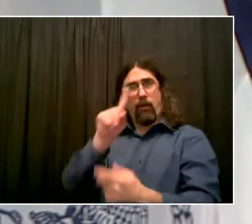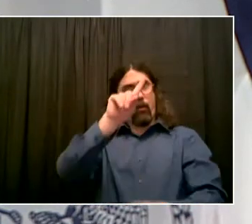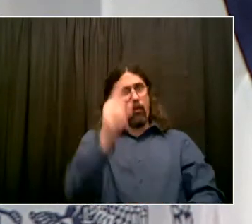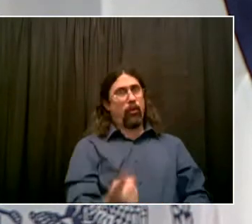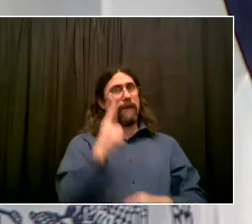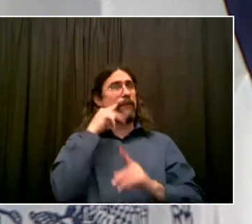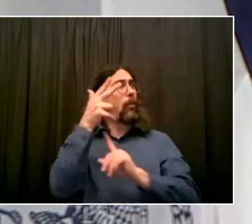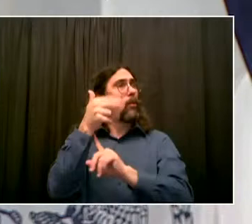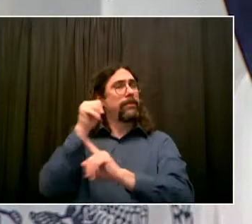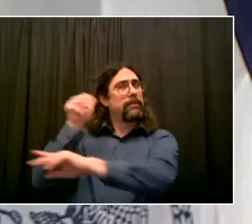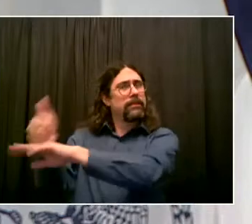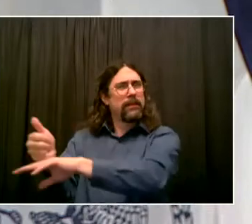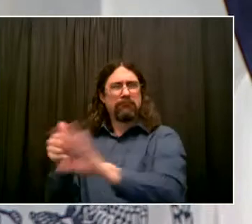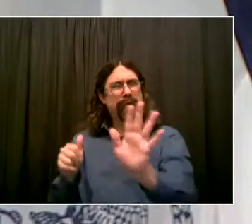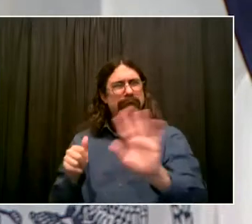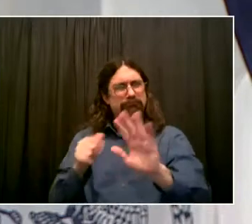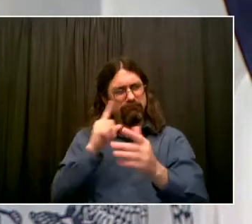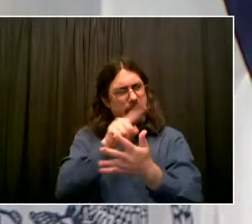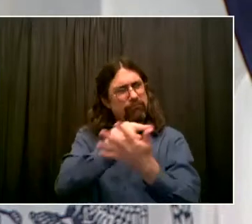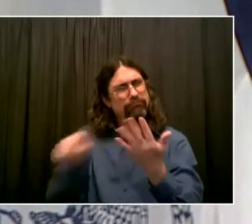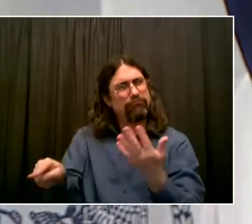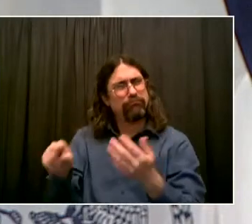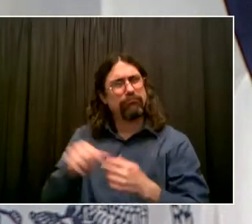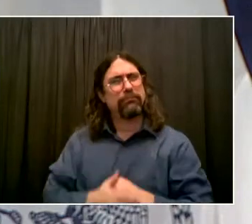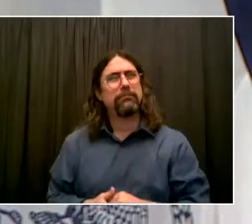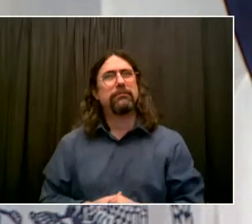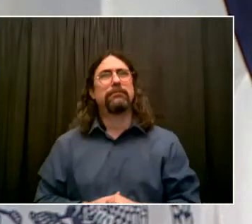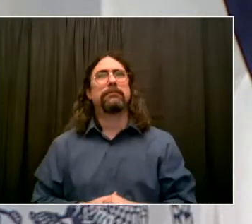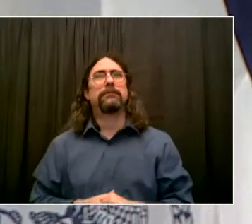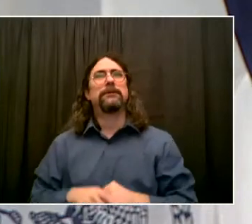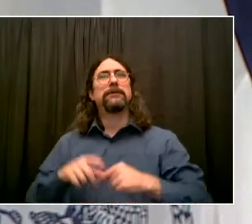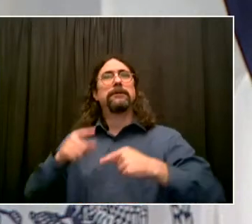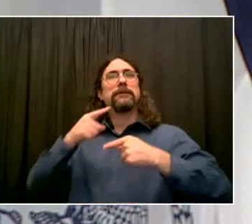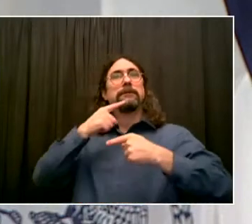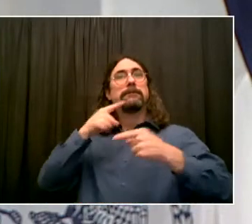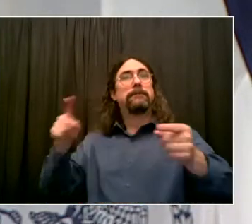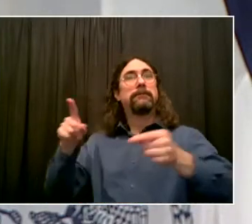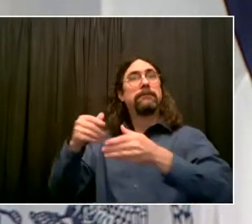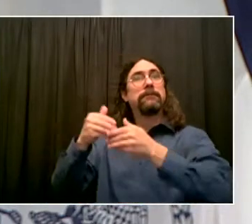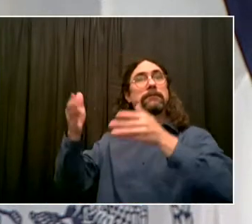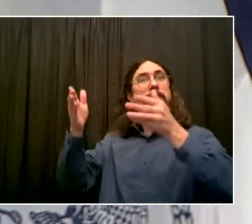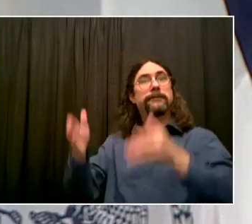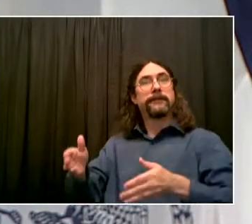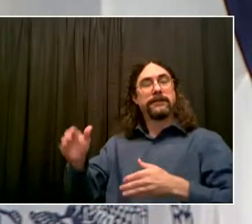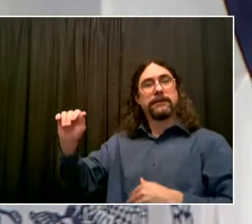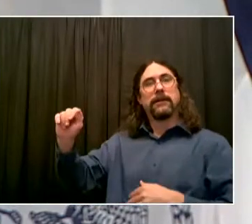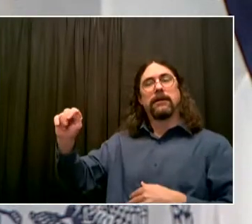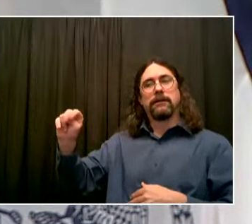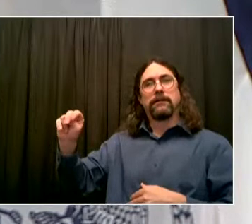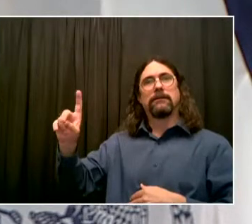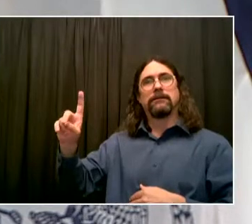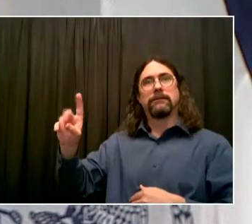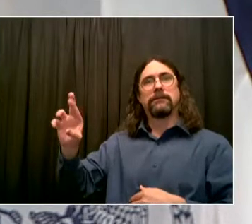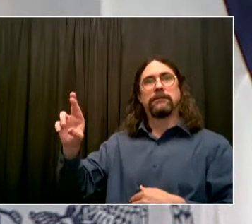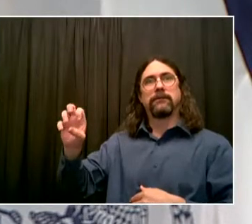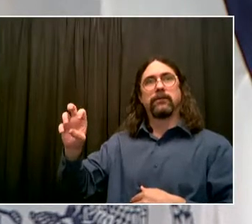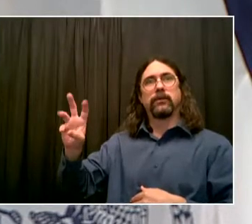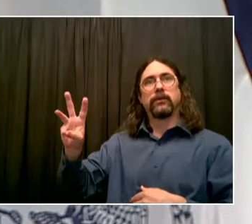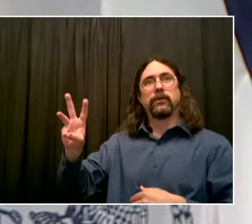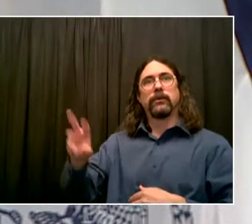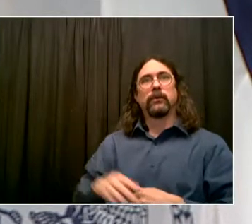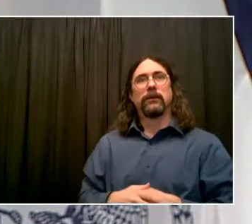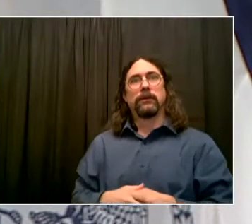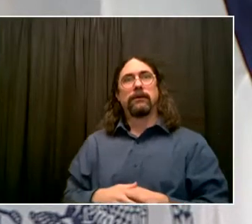Good morning. How are you? Good, but you sound a little low there. Let's see if we can get your volume up. Oh, can you hear me now? Can you hear